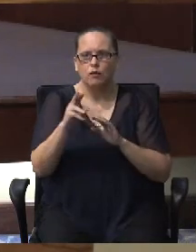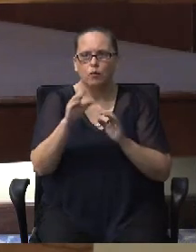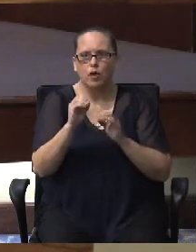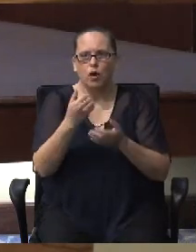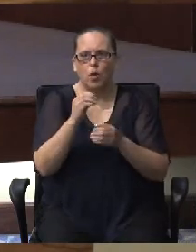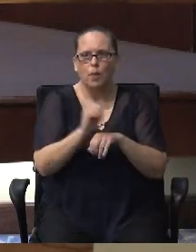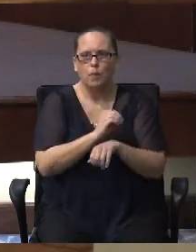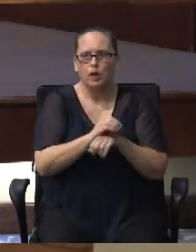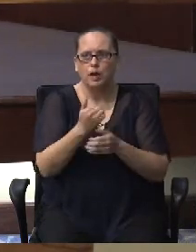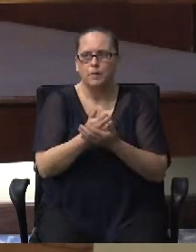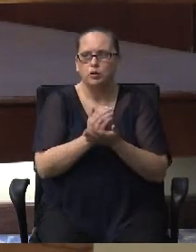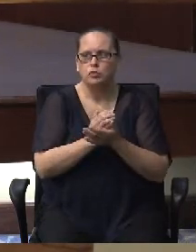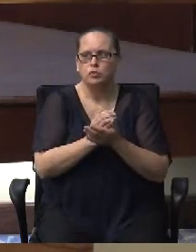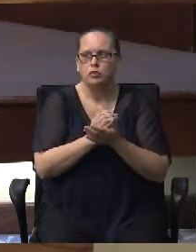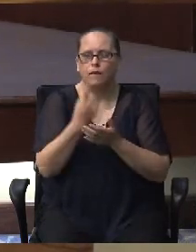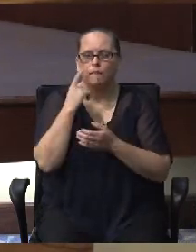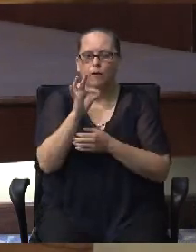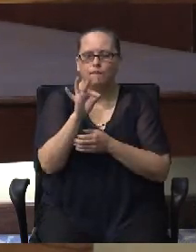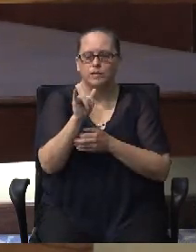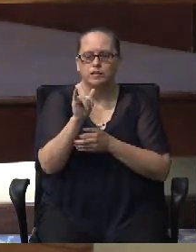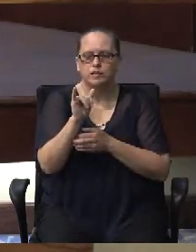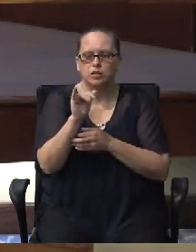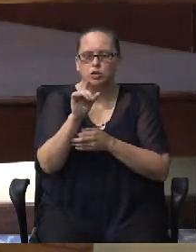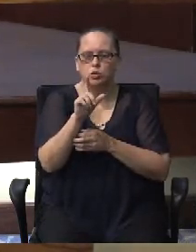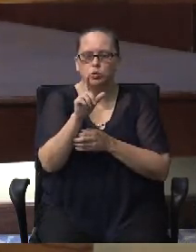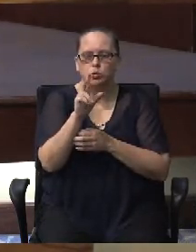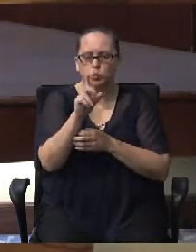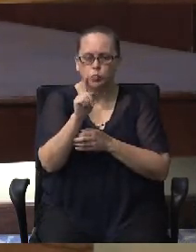improvements program for fiscal year 21-22.